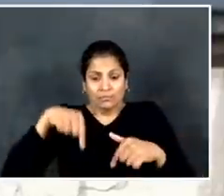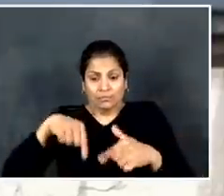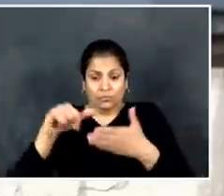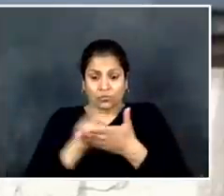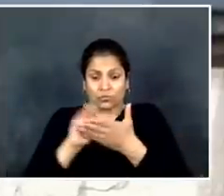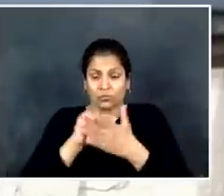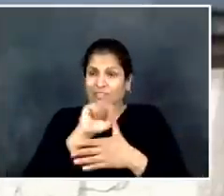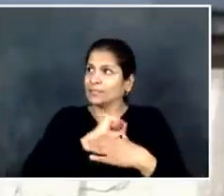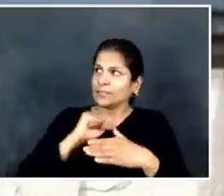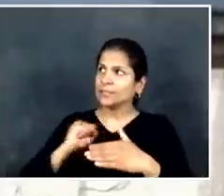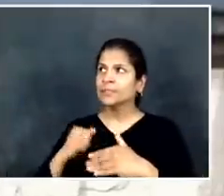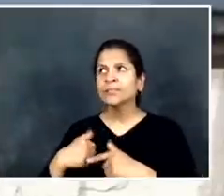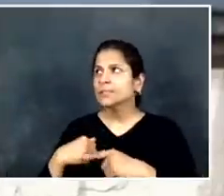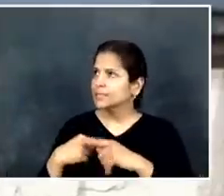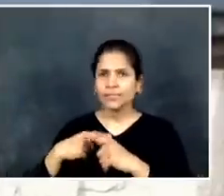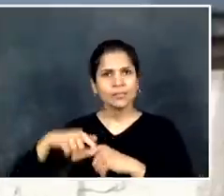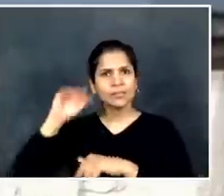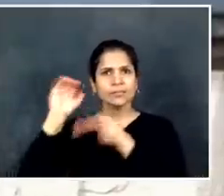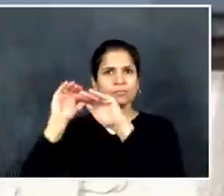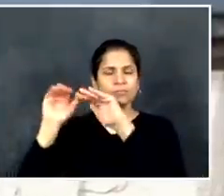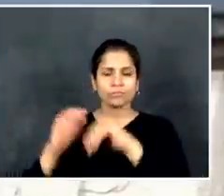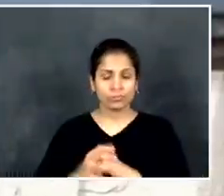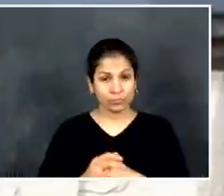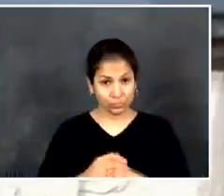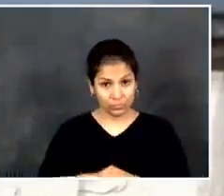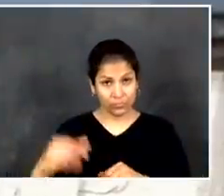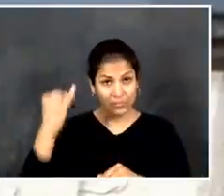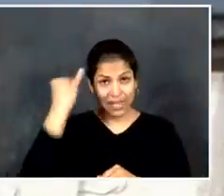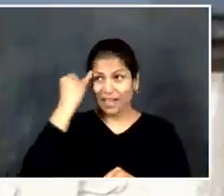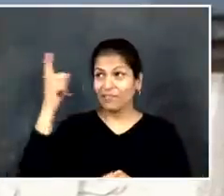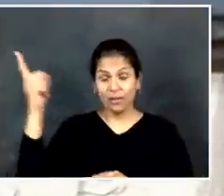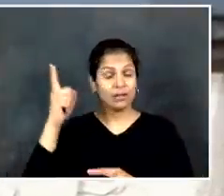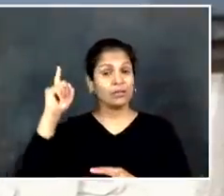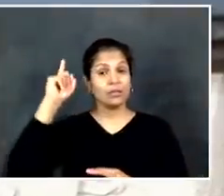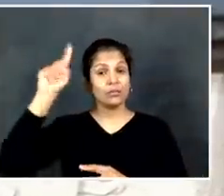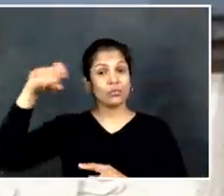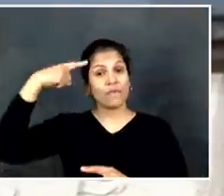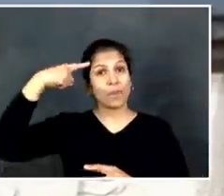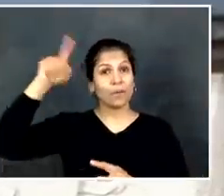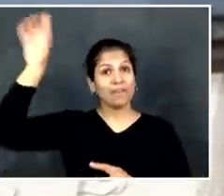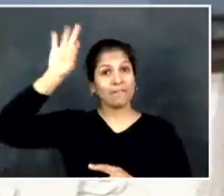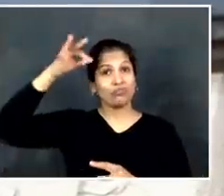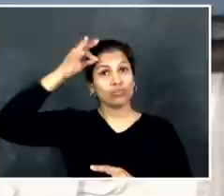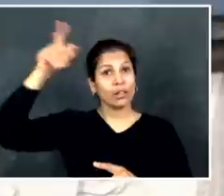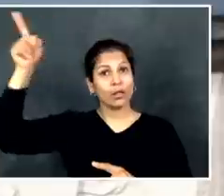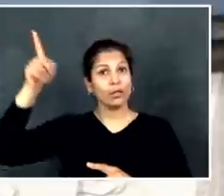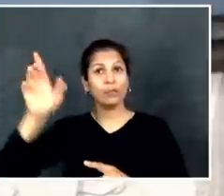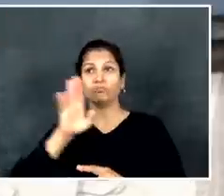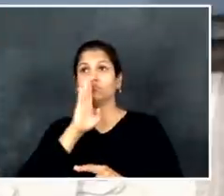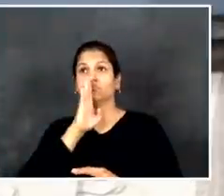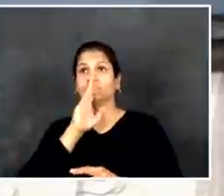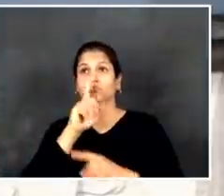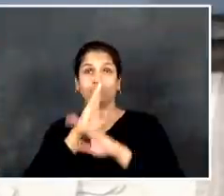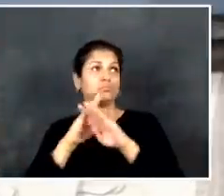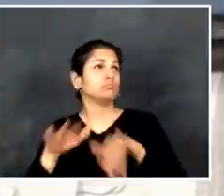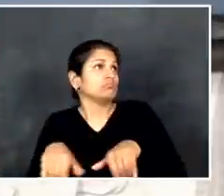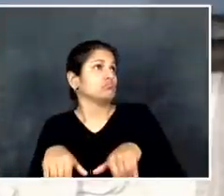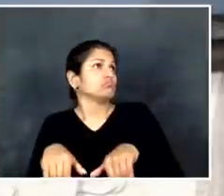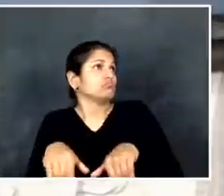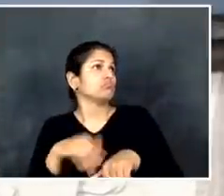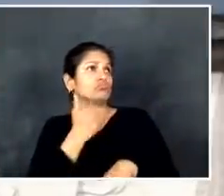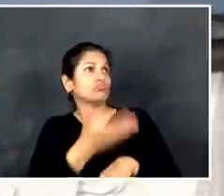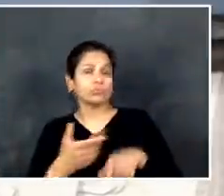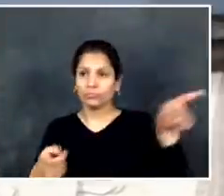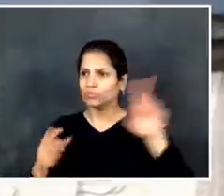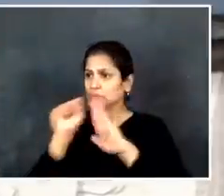won't have a recovery. Next is Roger from 1010 Winds. Hi, good morning, Mayor. I wanted to ask